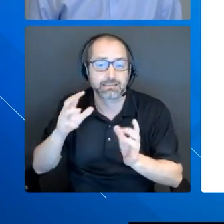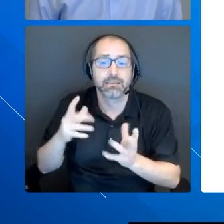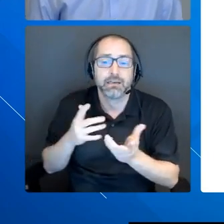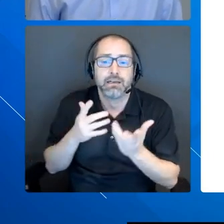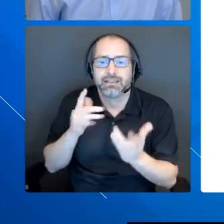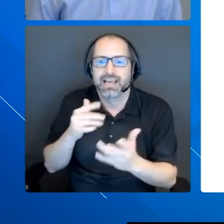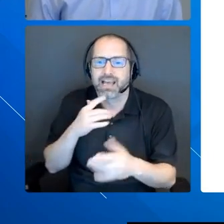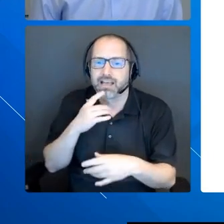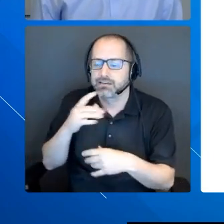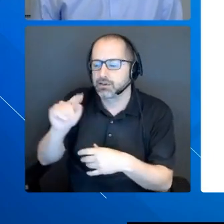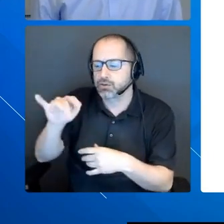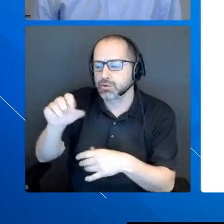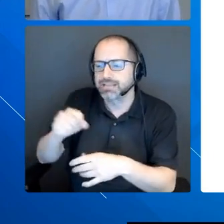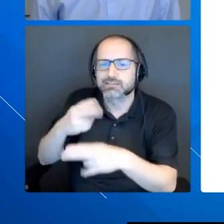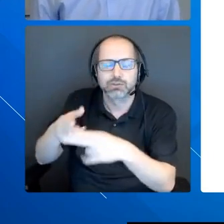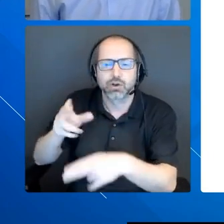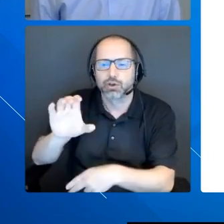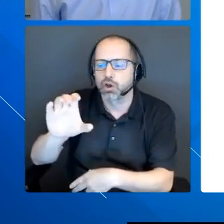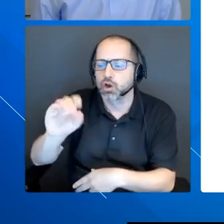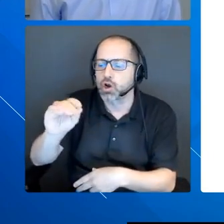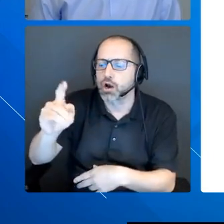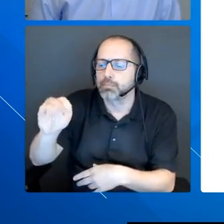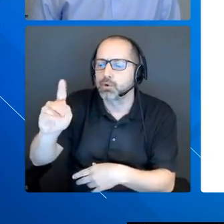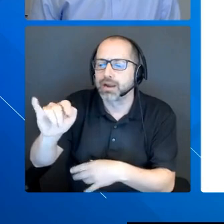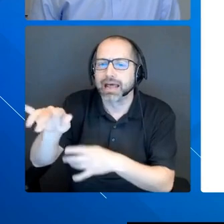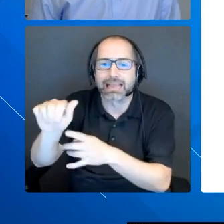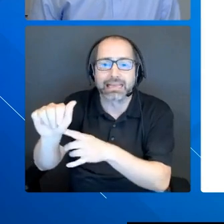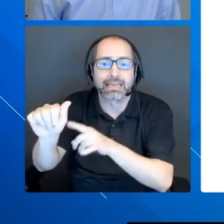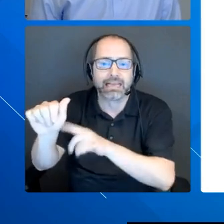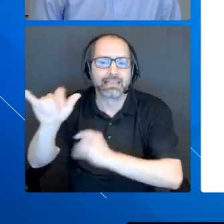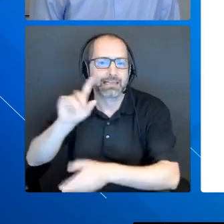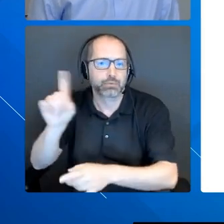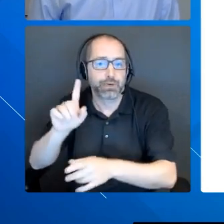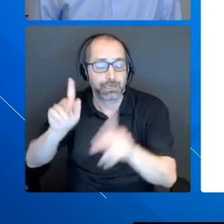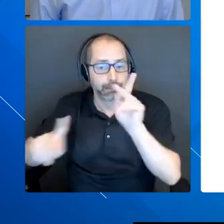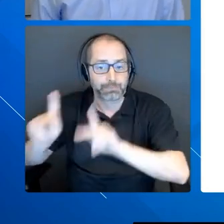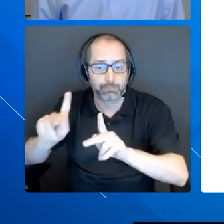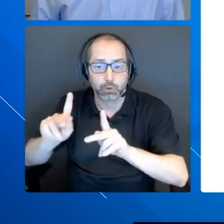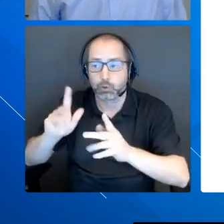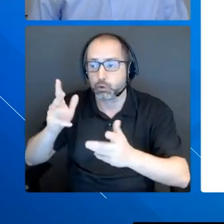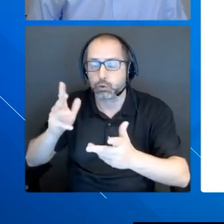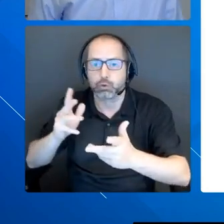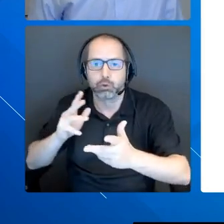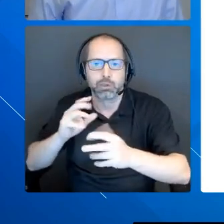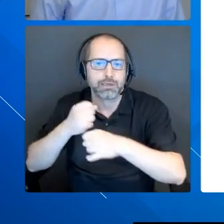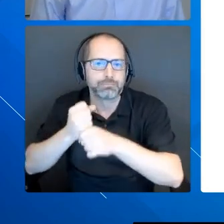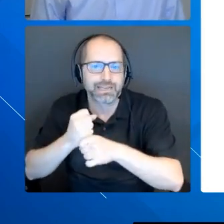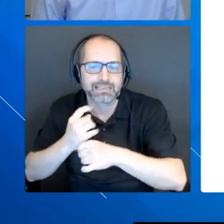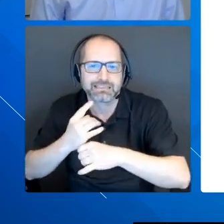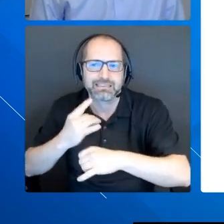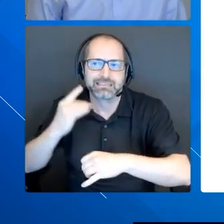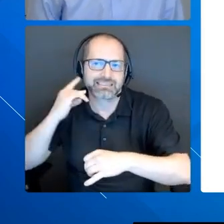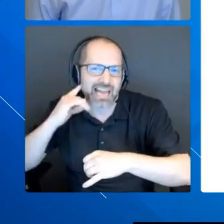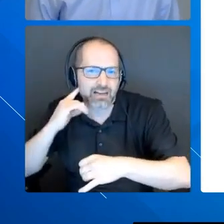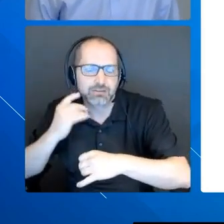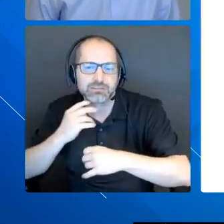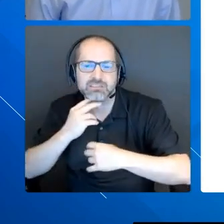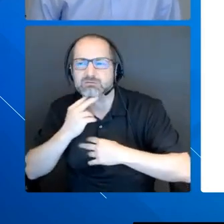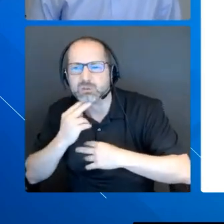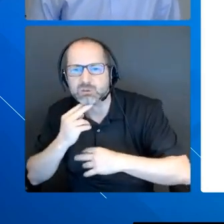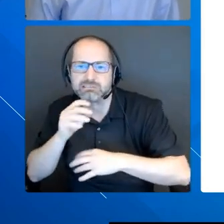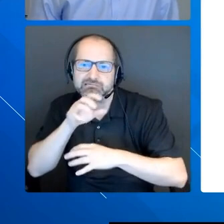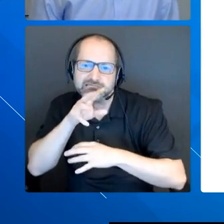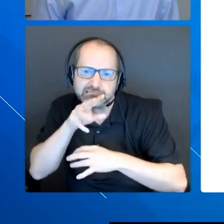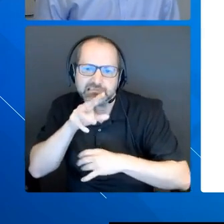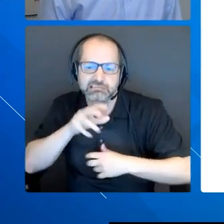coprolalia. Coprolalia is where people may excessively or uncontrollably make sounds, guttural sounds, grunt, use inappropriate